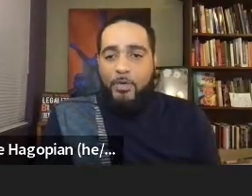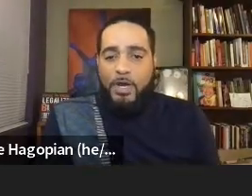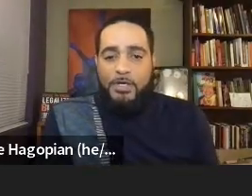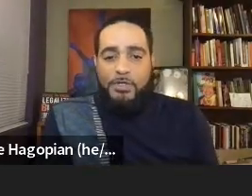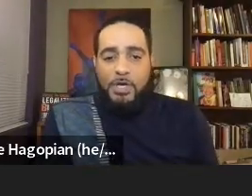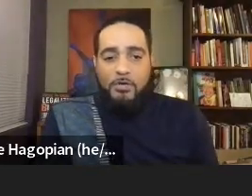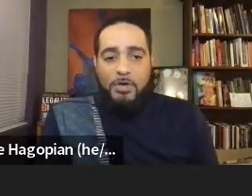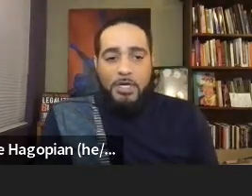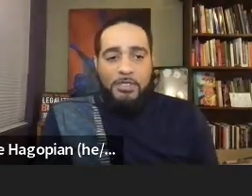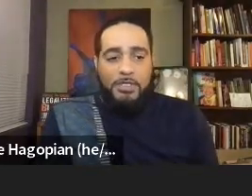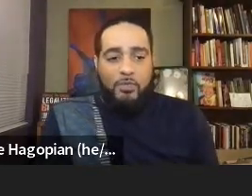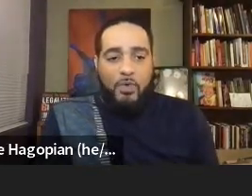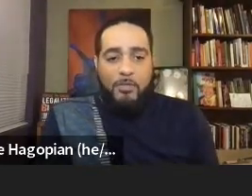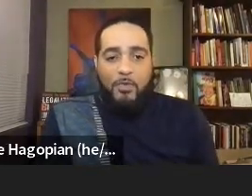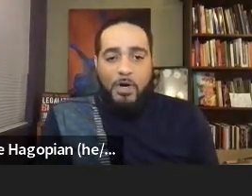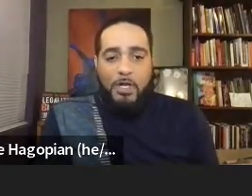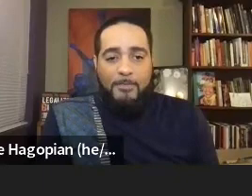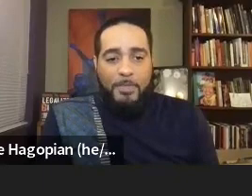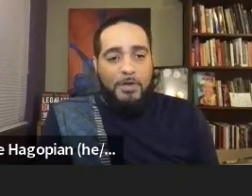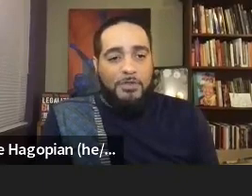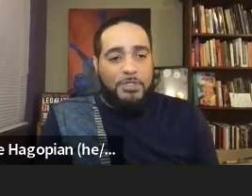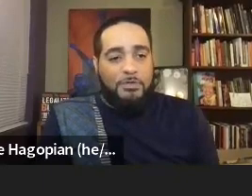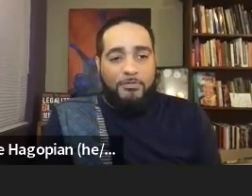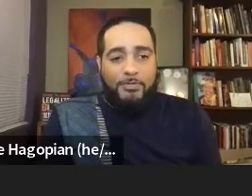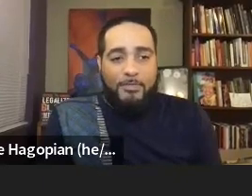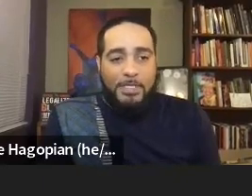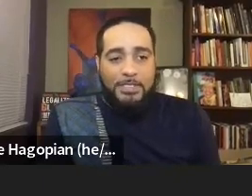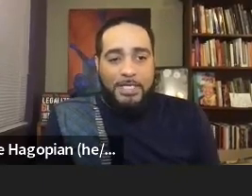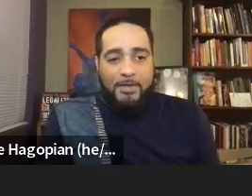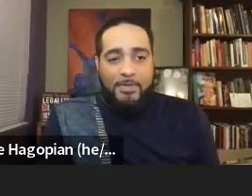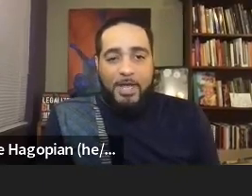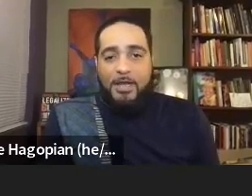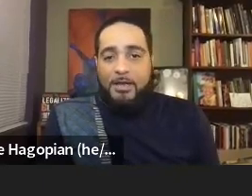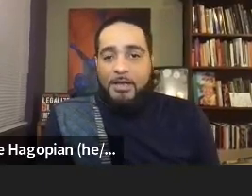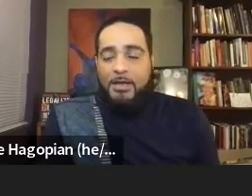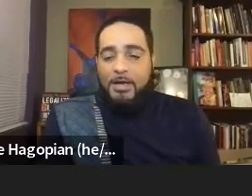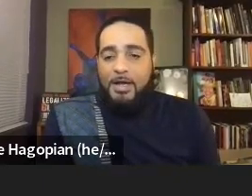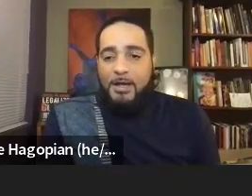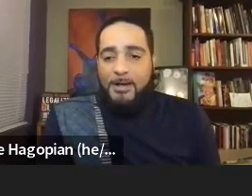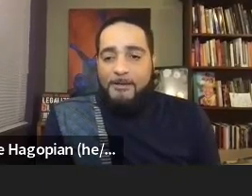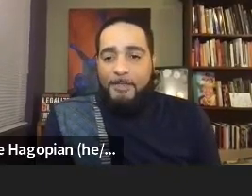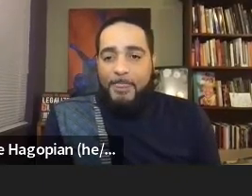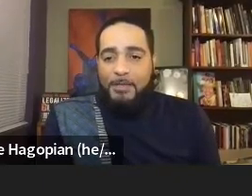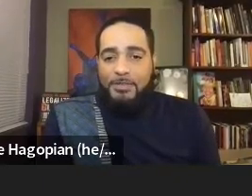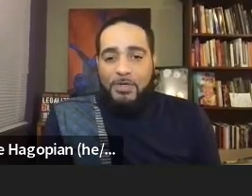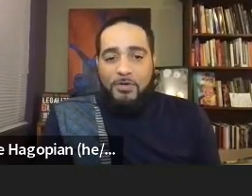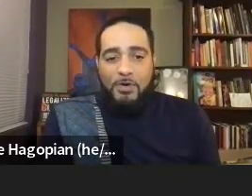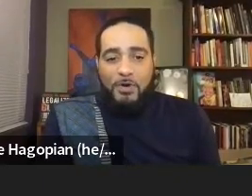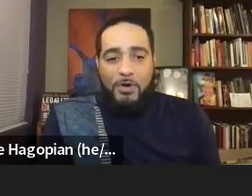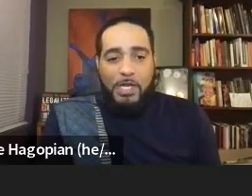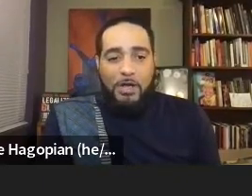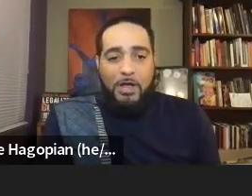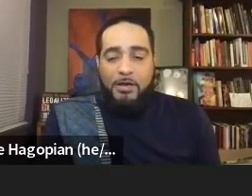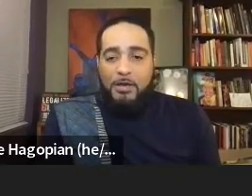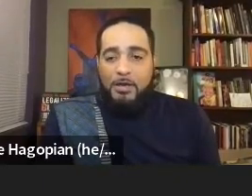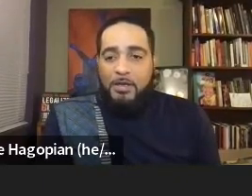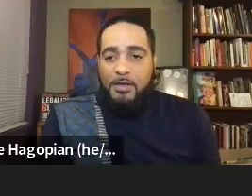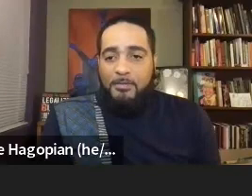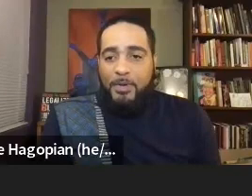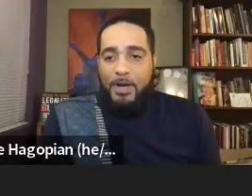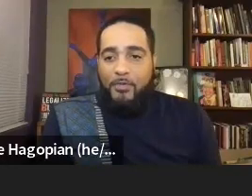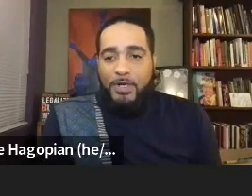Okay, and we wanted to show just one more clip. Those two were from the same day, so you early